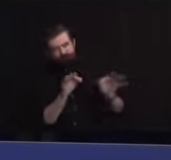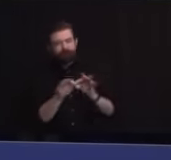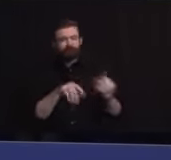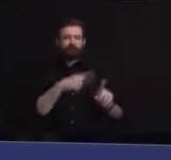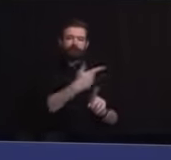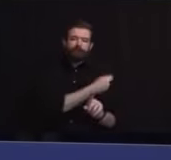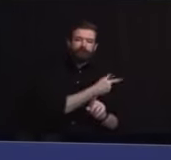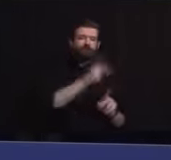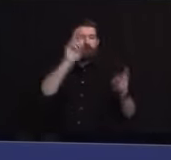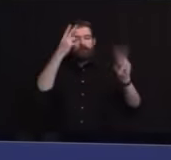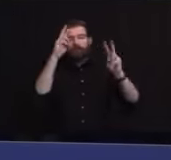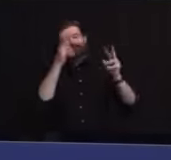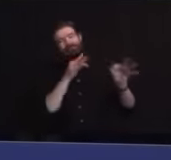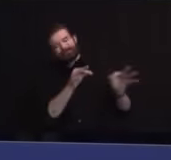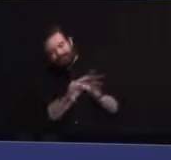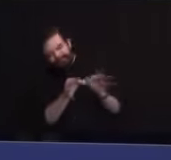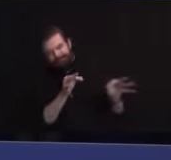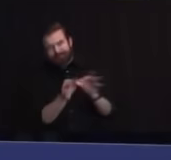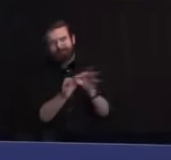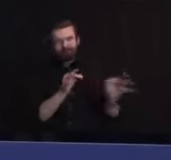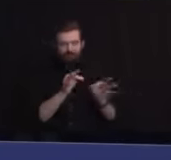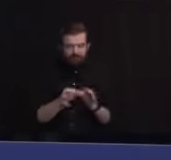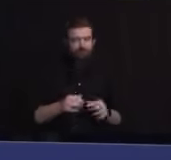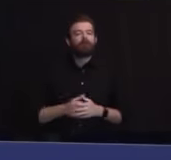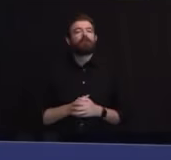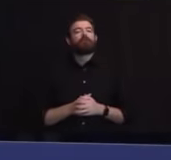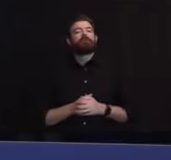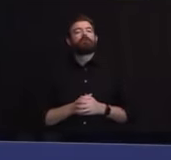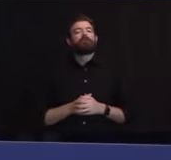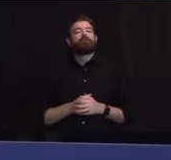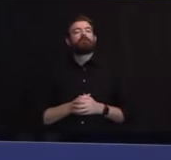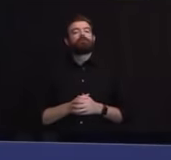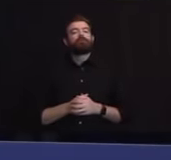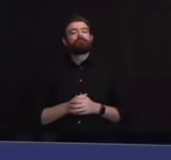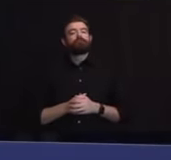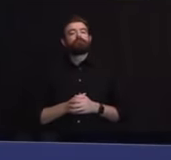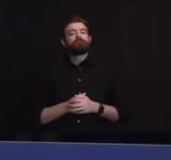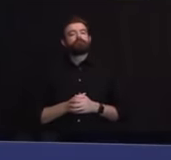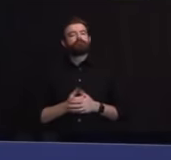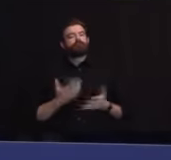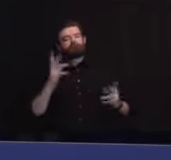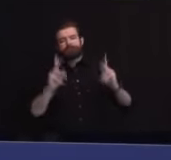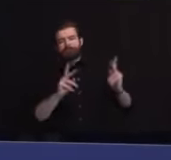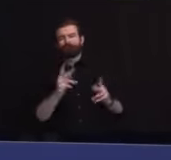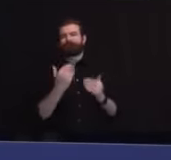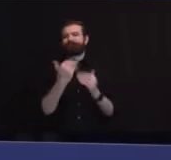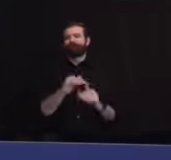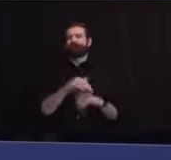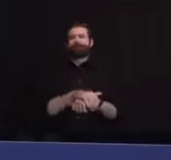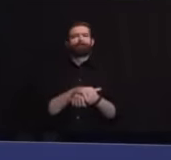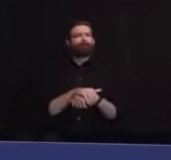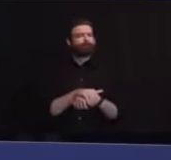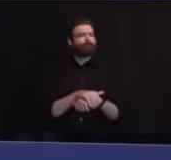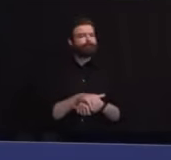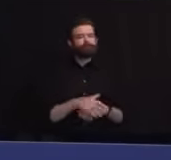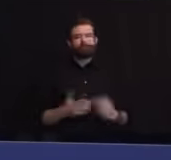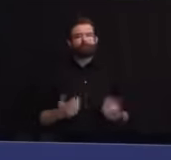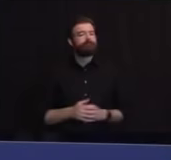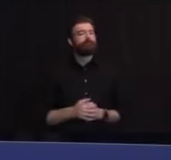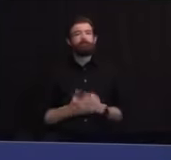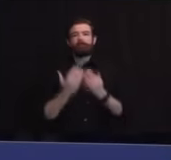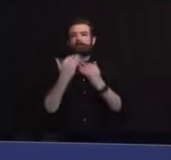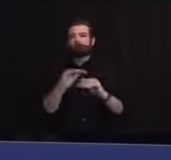limited English proficiency and individuals with limited technology access with the